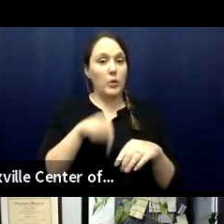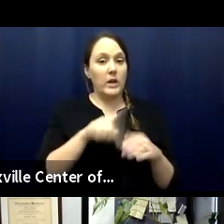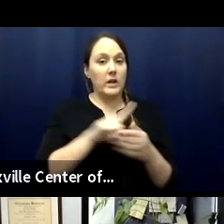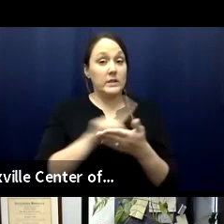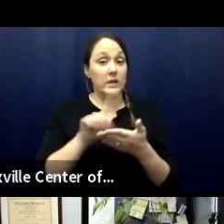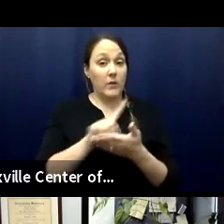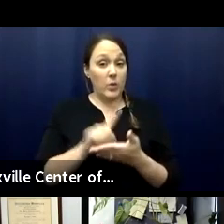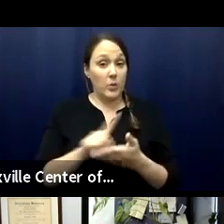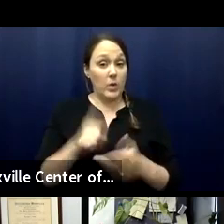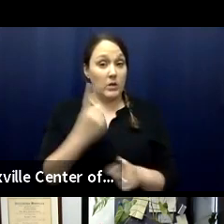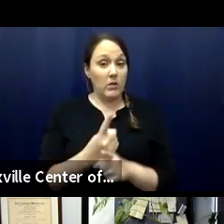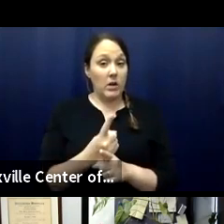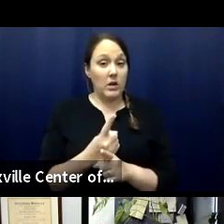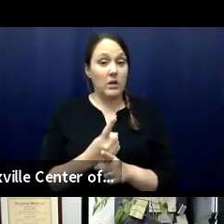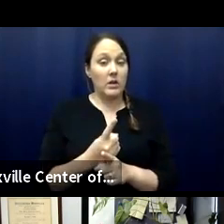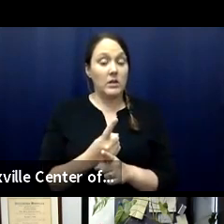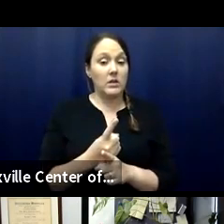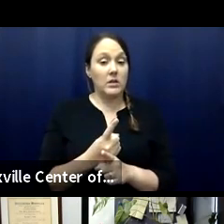are we not?